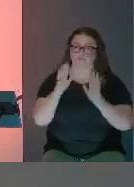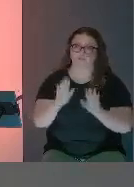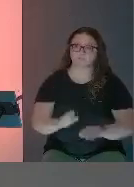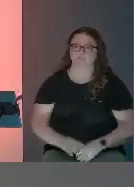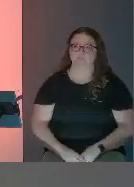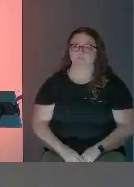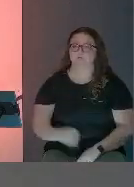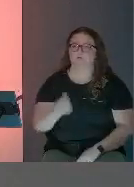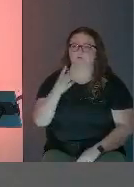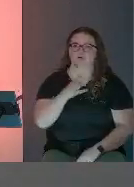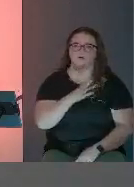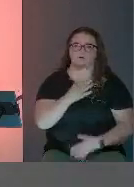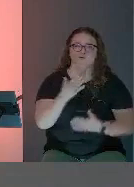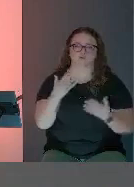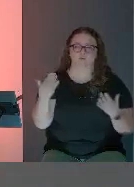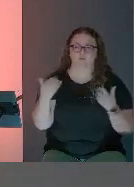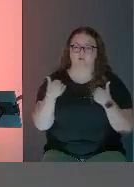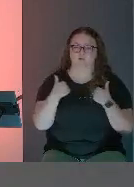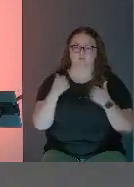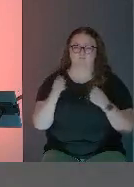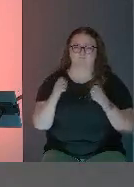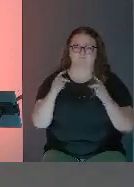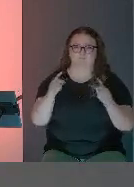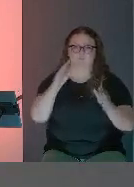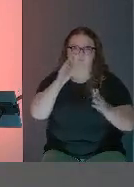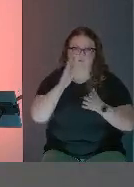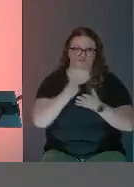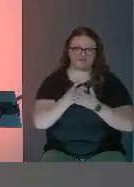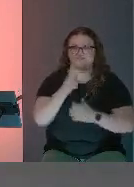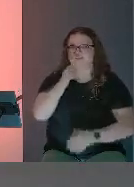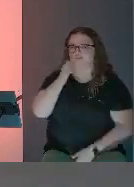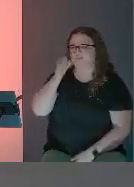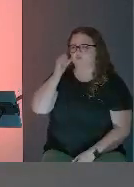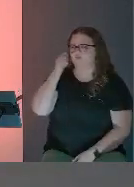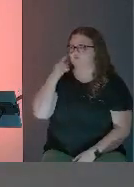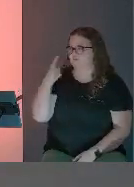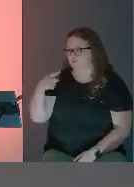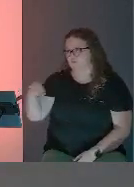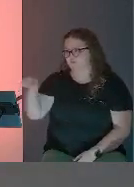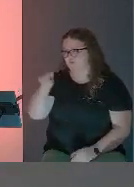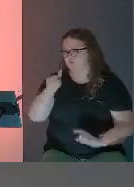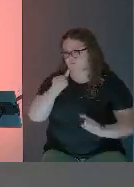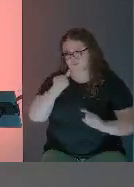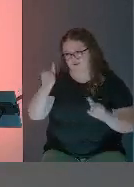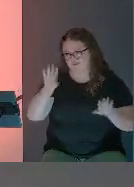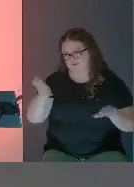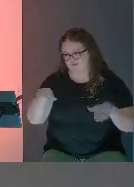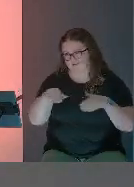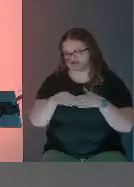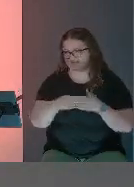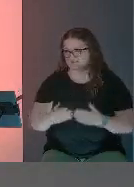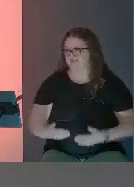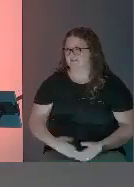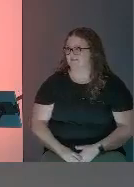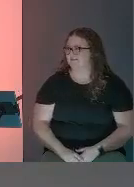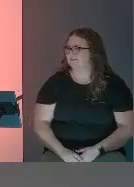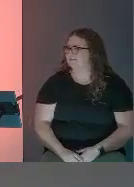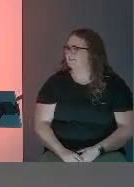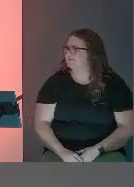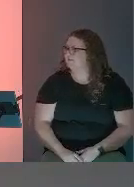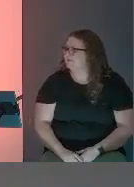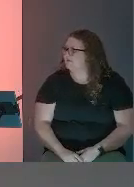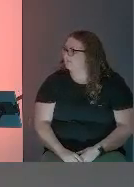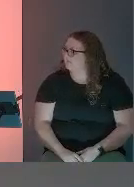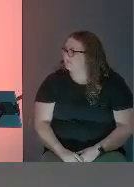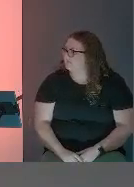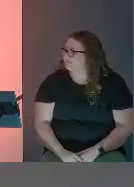One of the cool things that we had the privilege of witnessing yesterday, those of you that were in and present